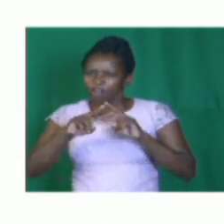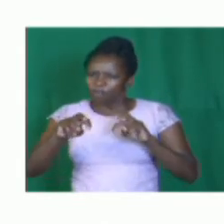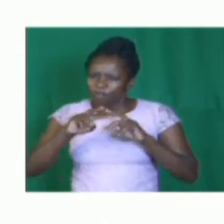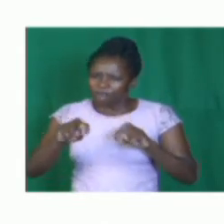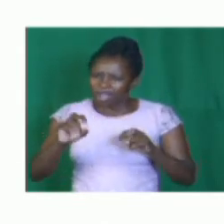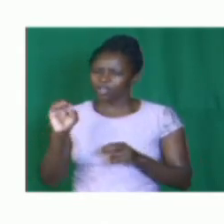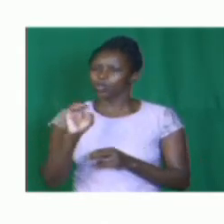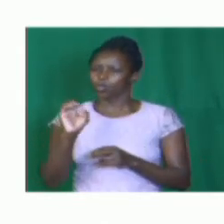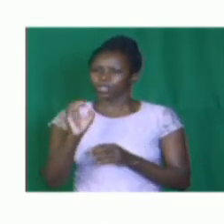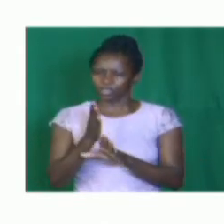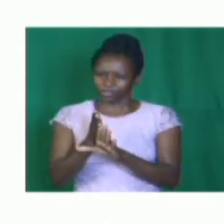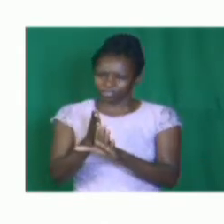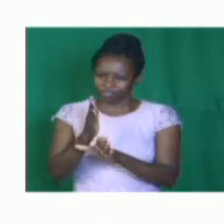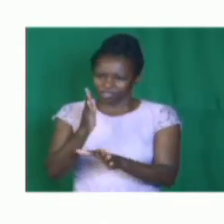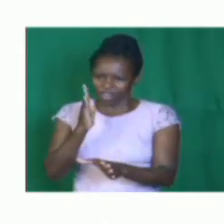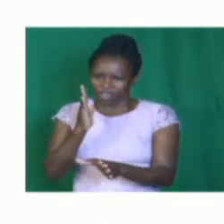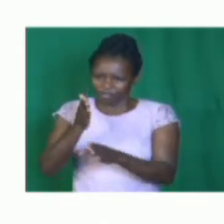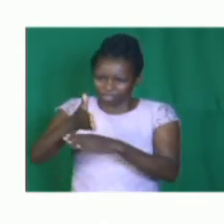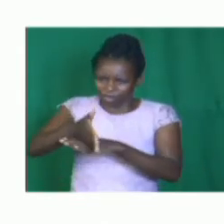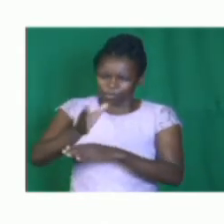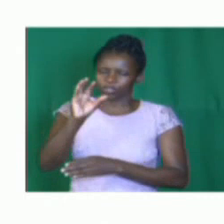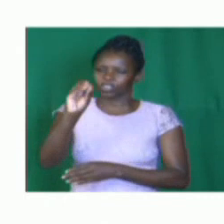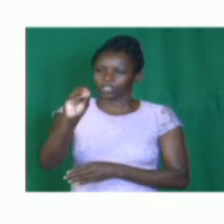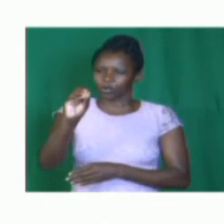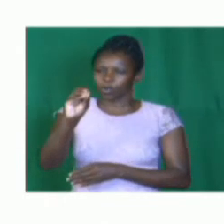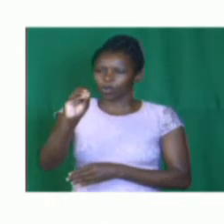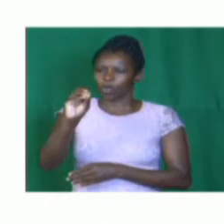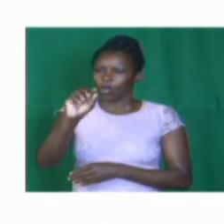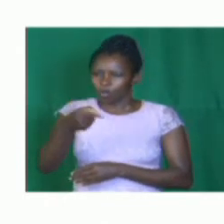of that line, a line which passes 0,3 whose gradient is 2,